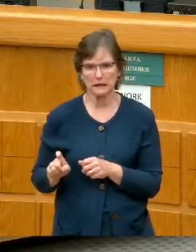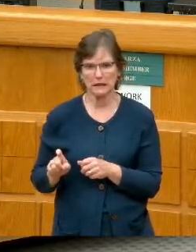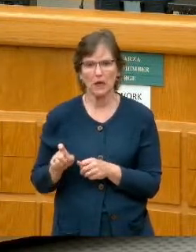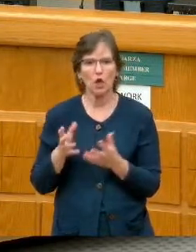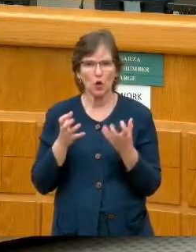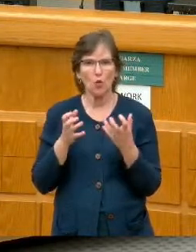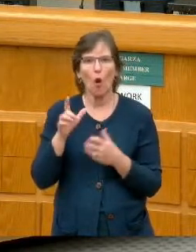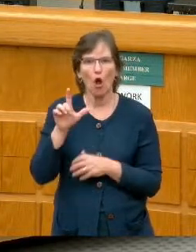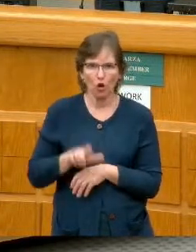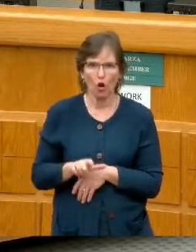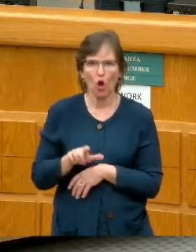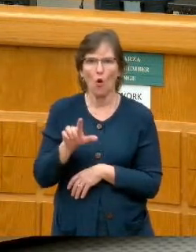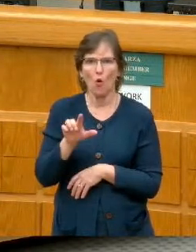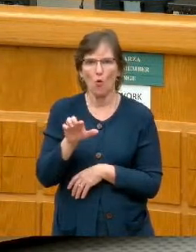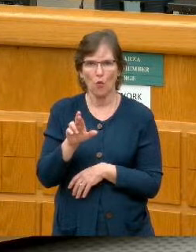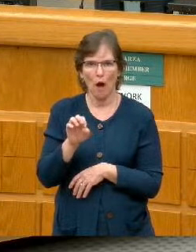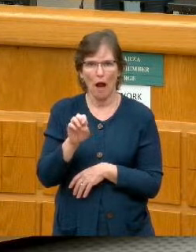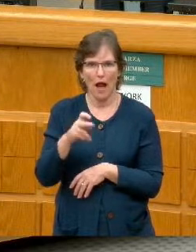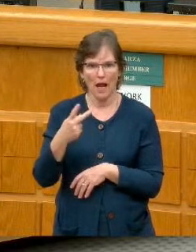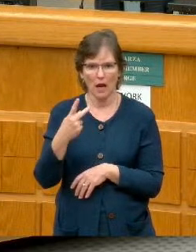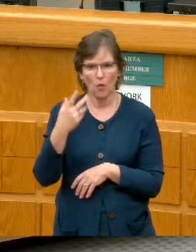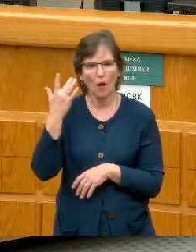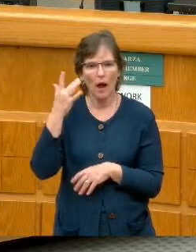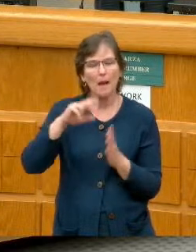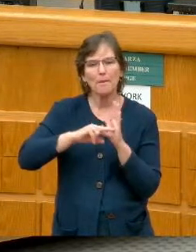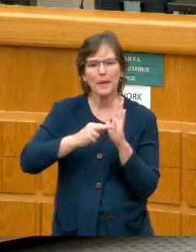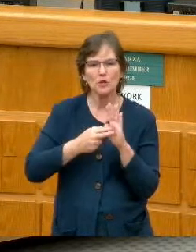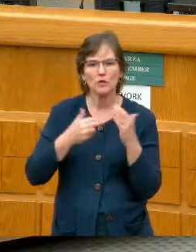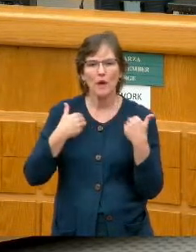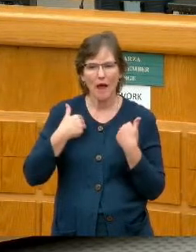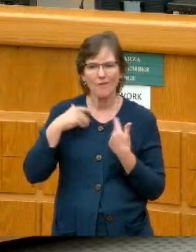new cases per day per 100,000 people.